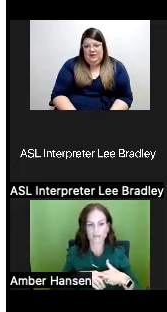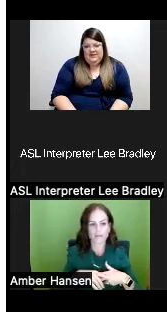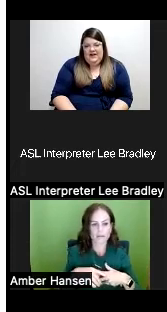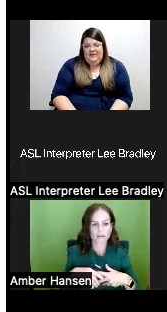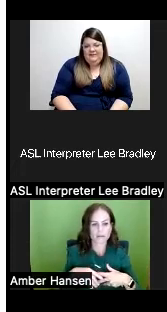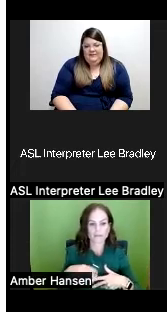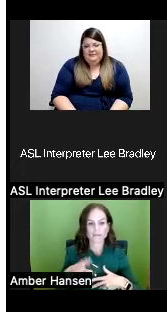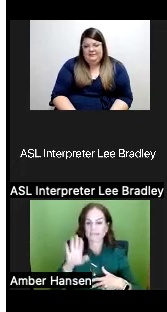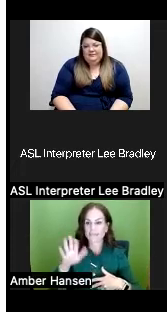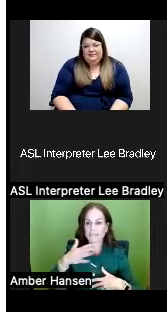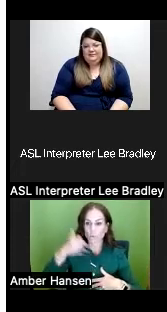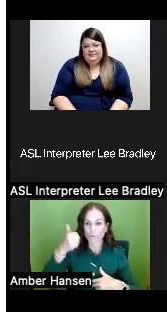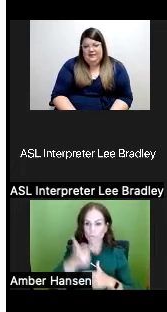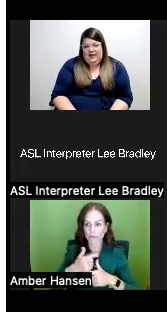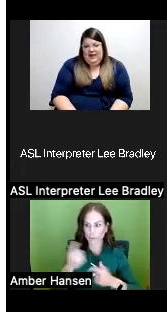boy was deaf.